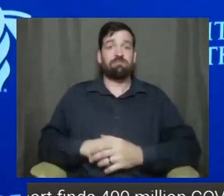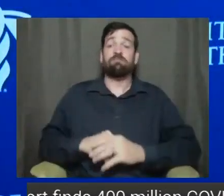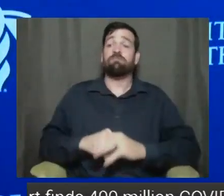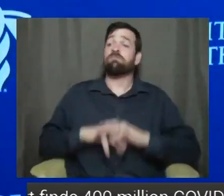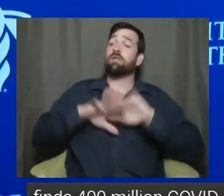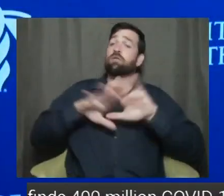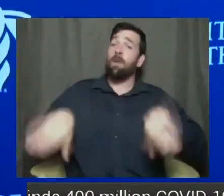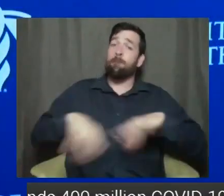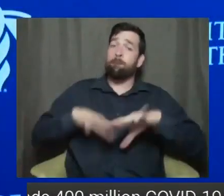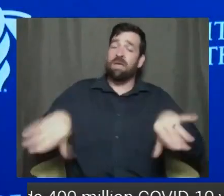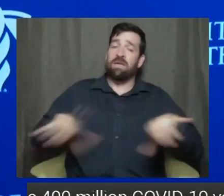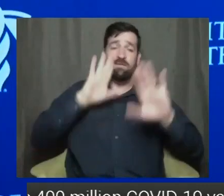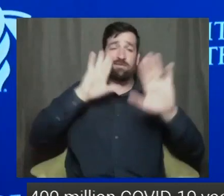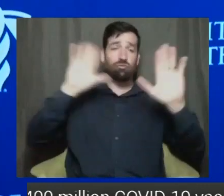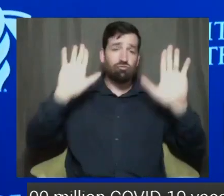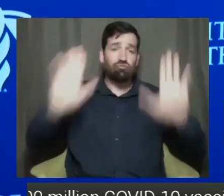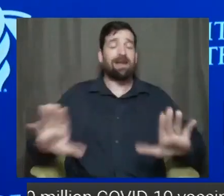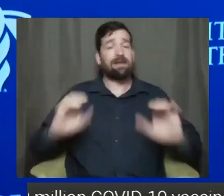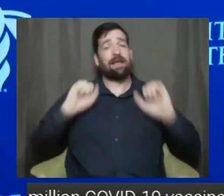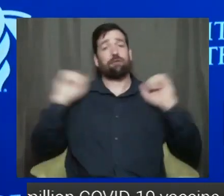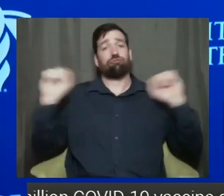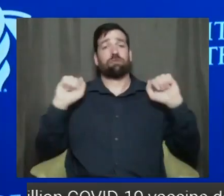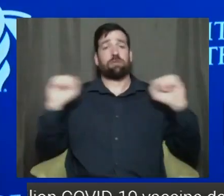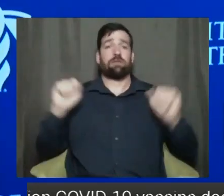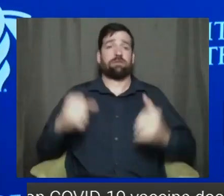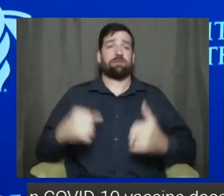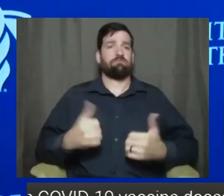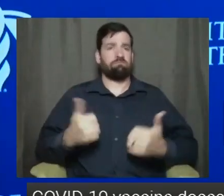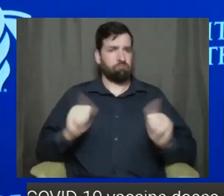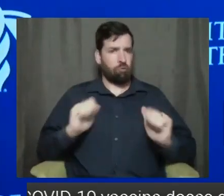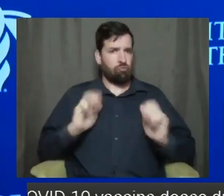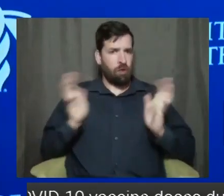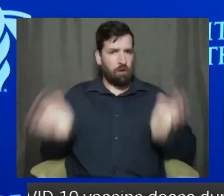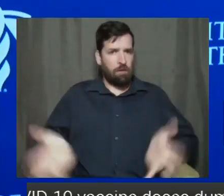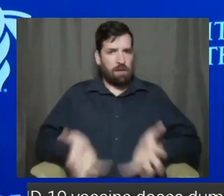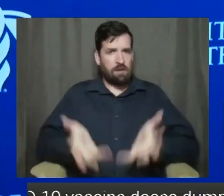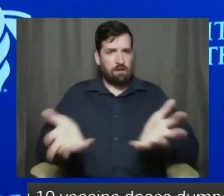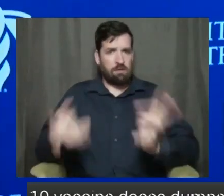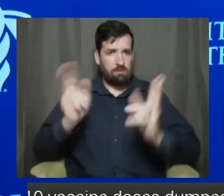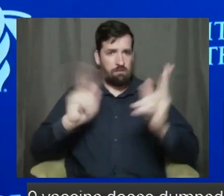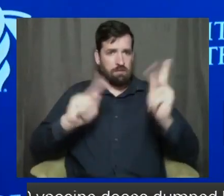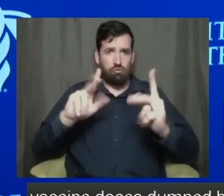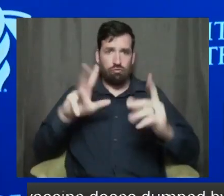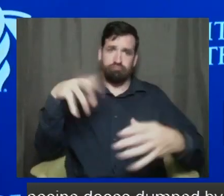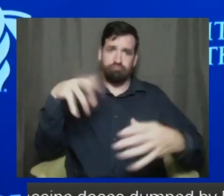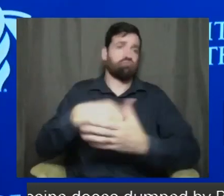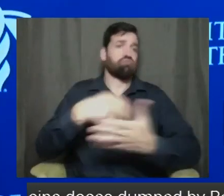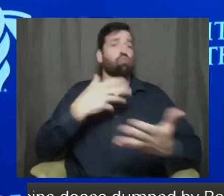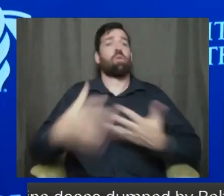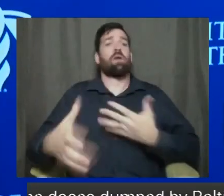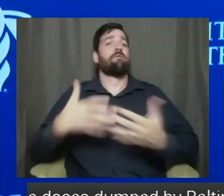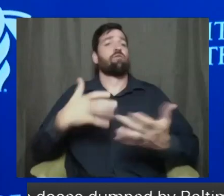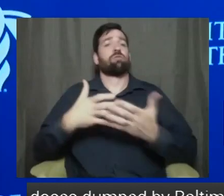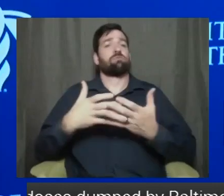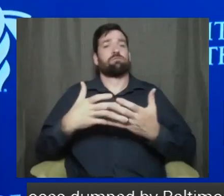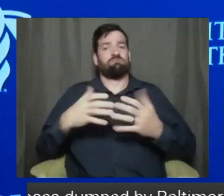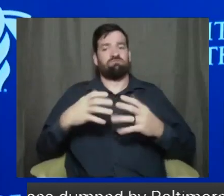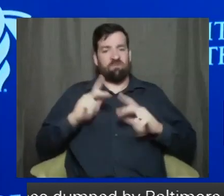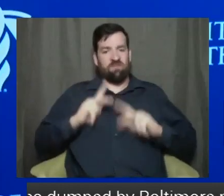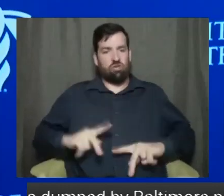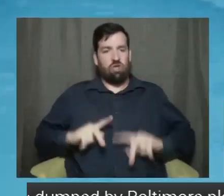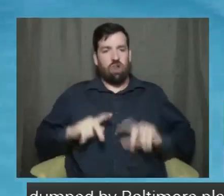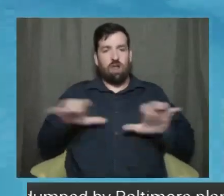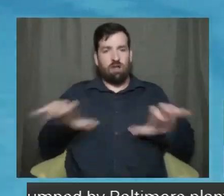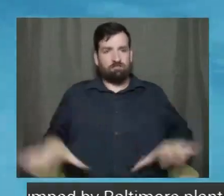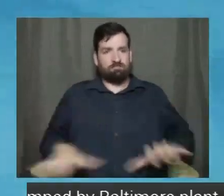great exercise, and we try to recommend that people engage in whatever exercise they're physically capable of doing as much as